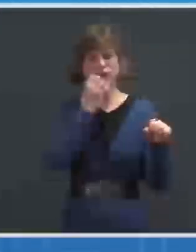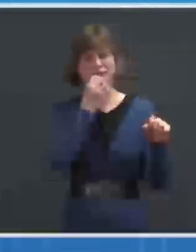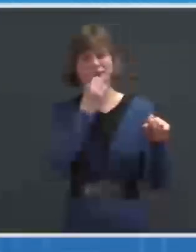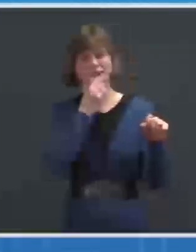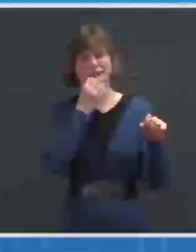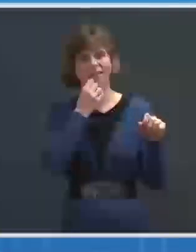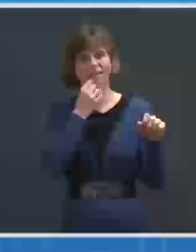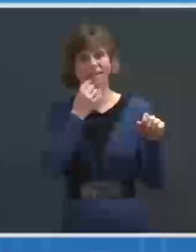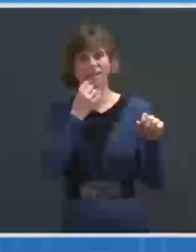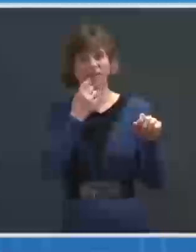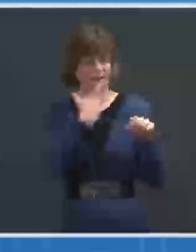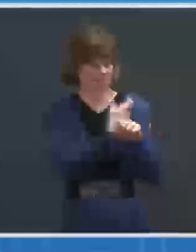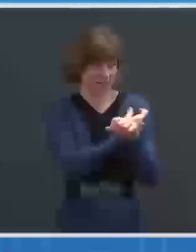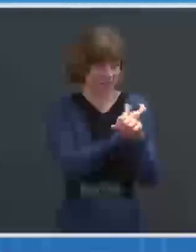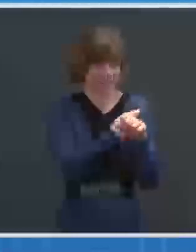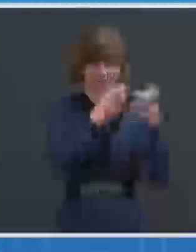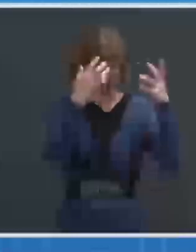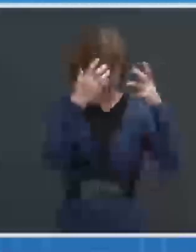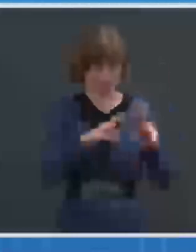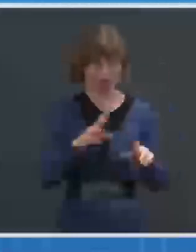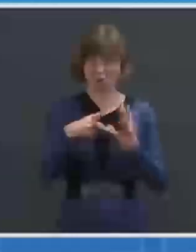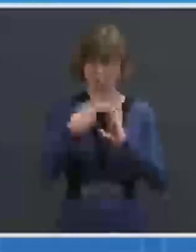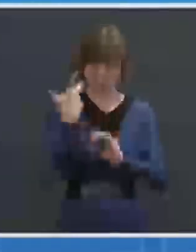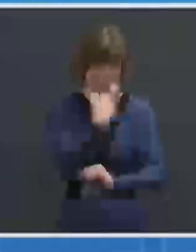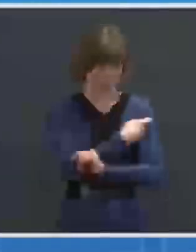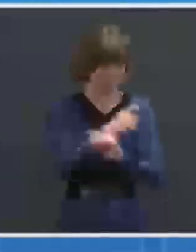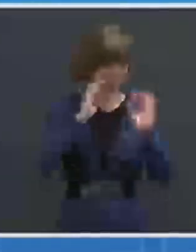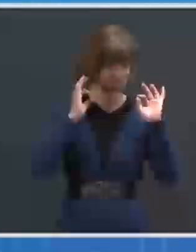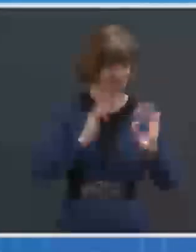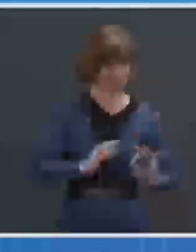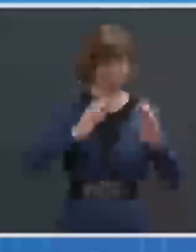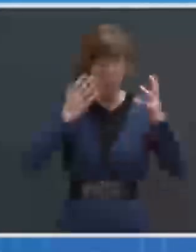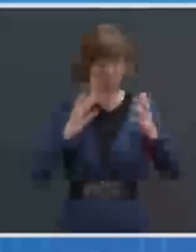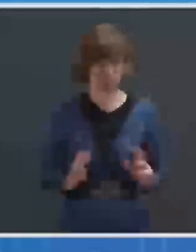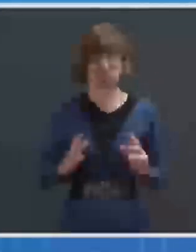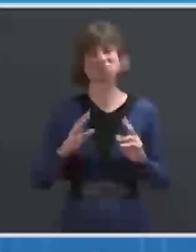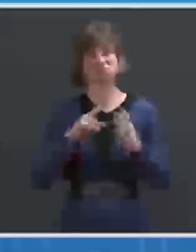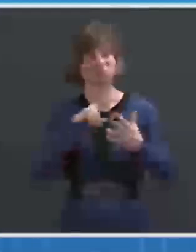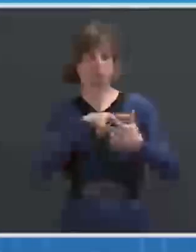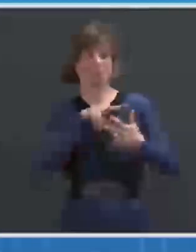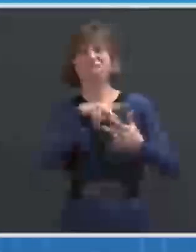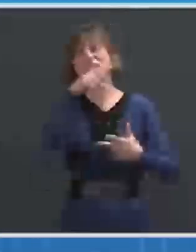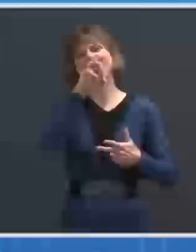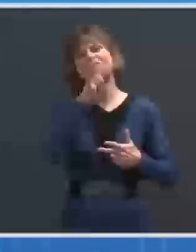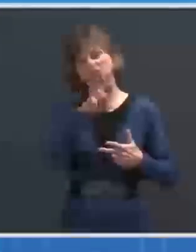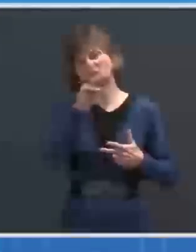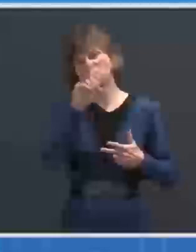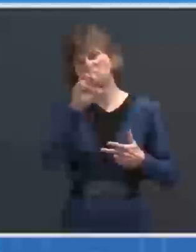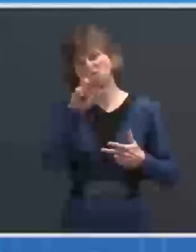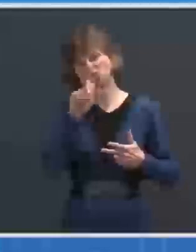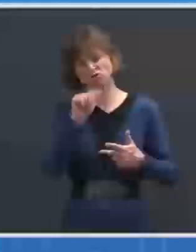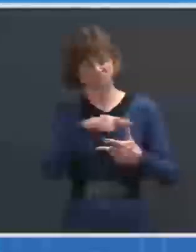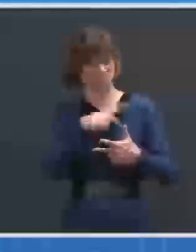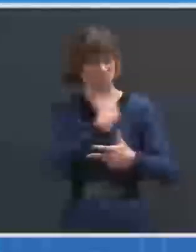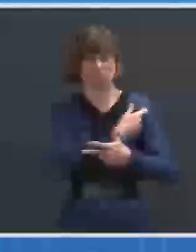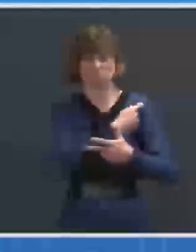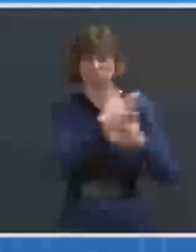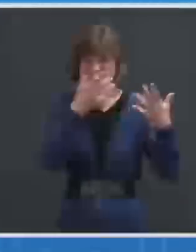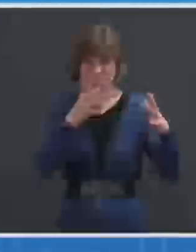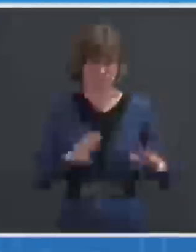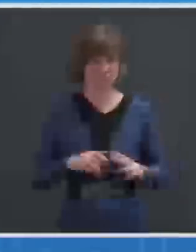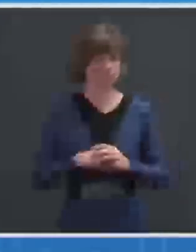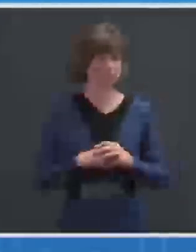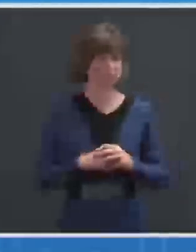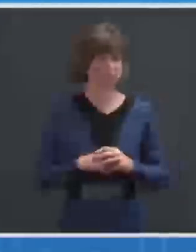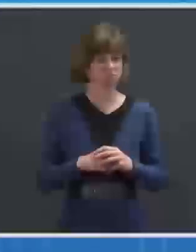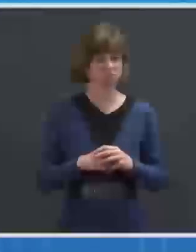doubly vaccinated people with the Pfizer and Moderna, for example, members of family, people